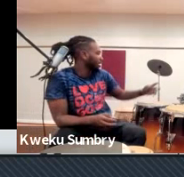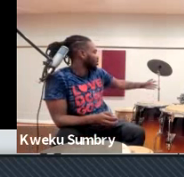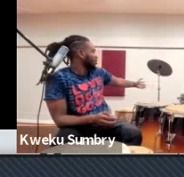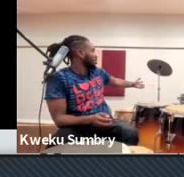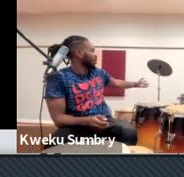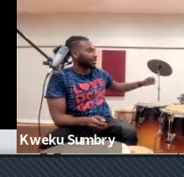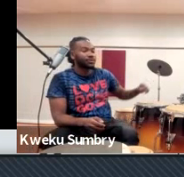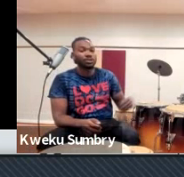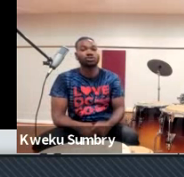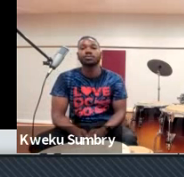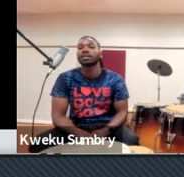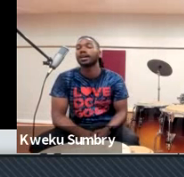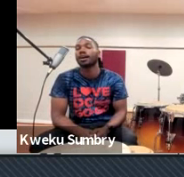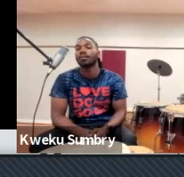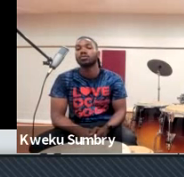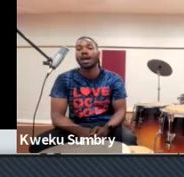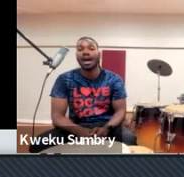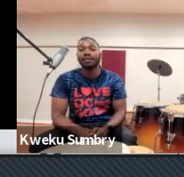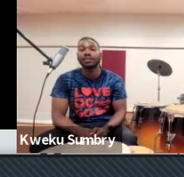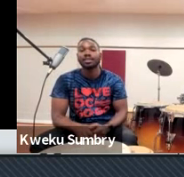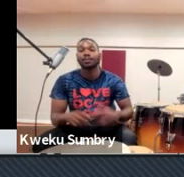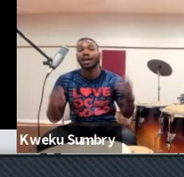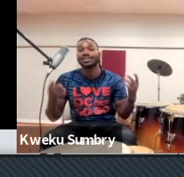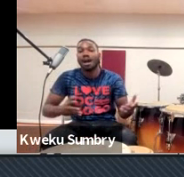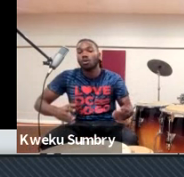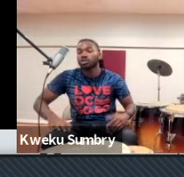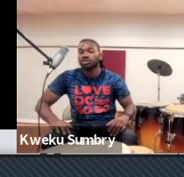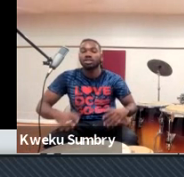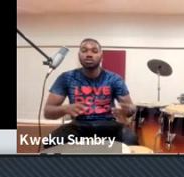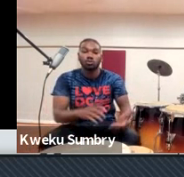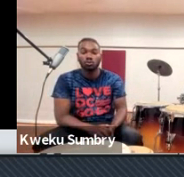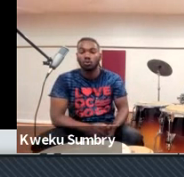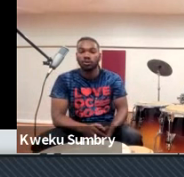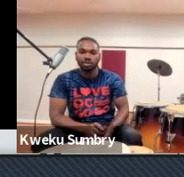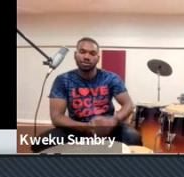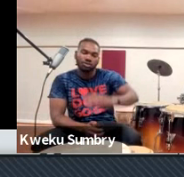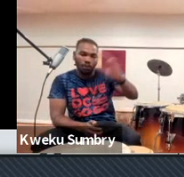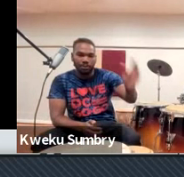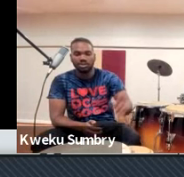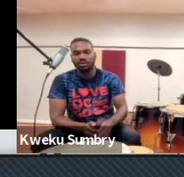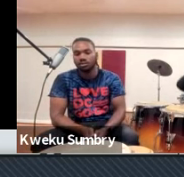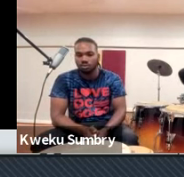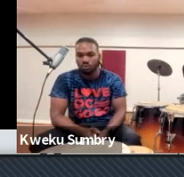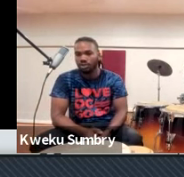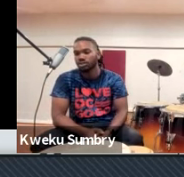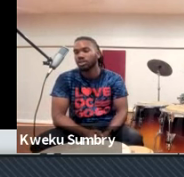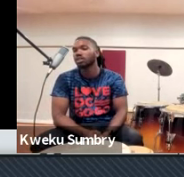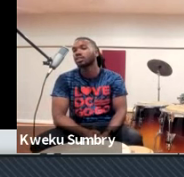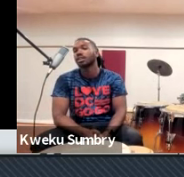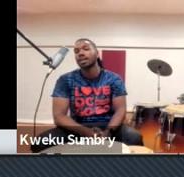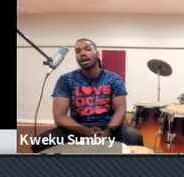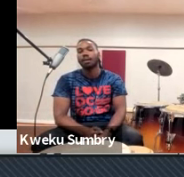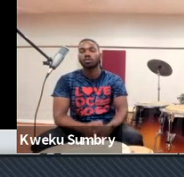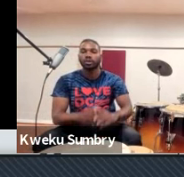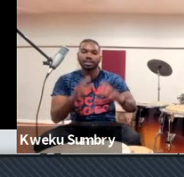for the drum set, we got a drum set back there. For the drum set, you have the Bata Orchestra and the Dun Dun Orchestra. And you saw pictures of the Dun Dun Orchestra